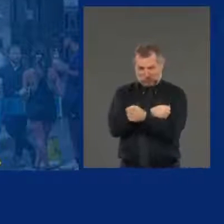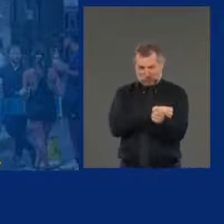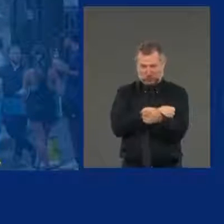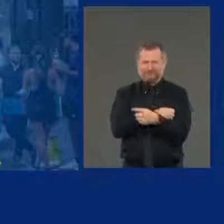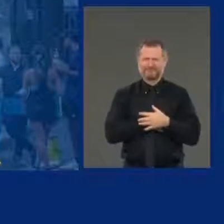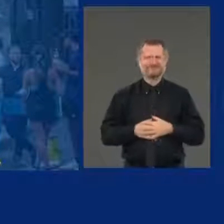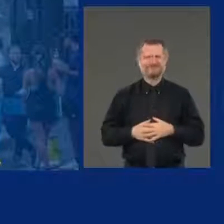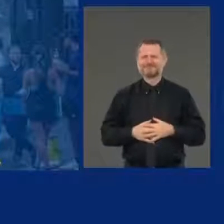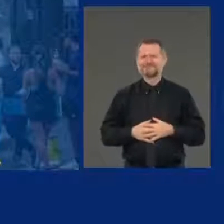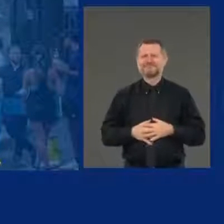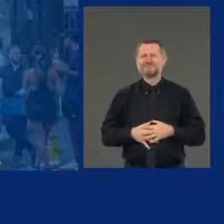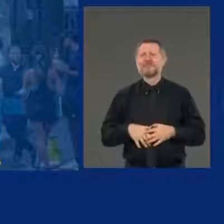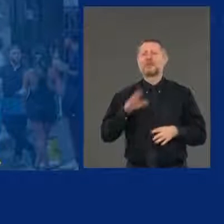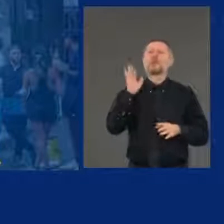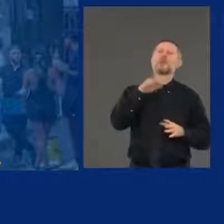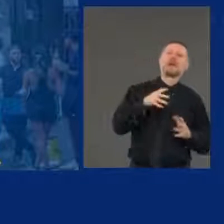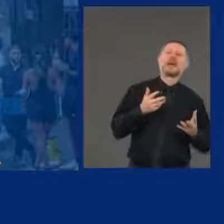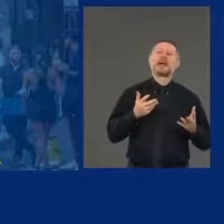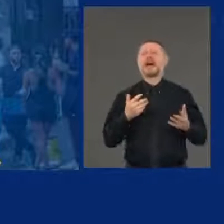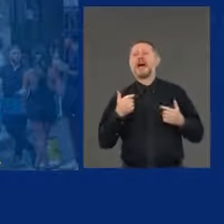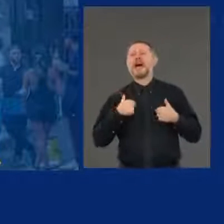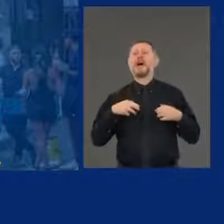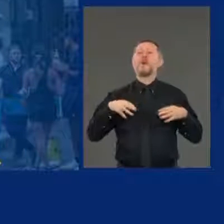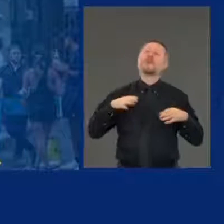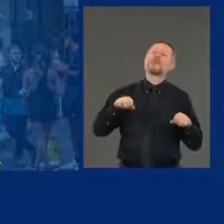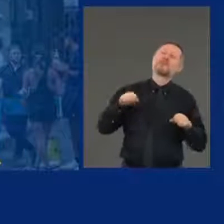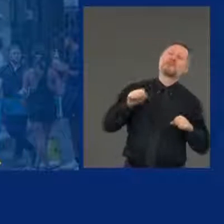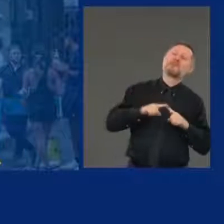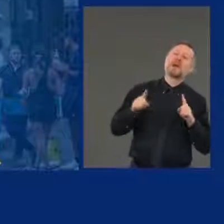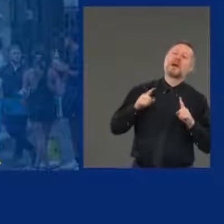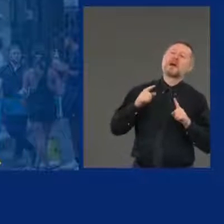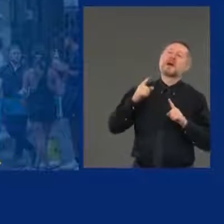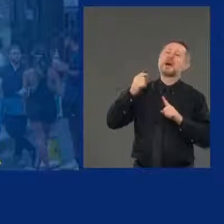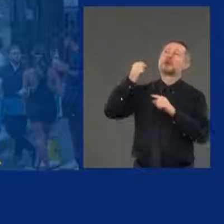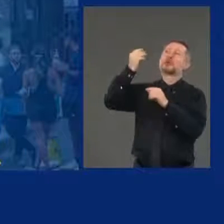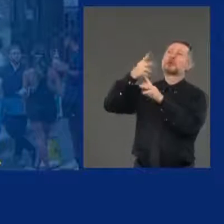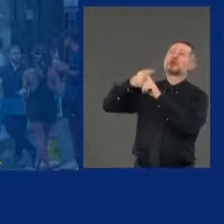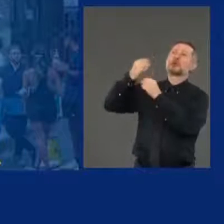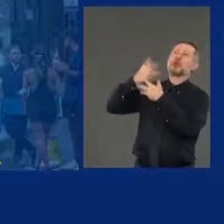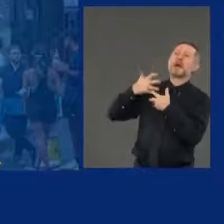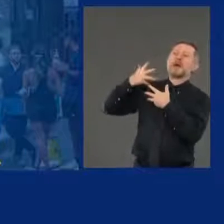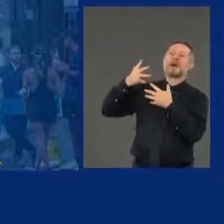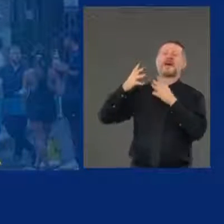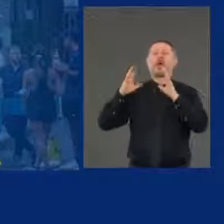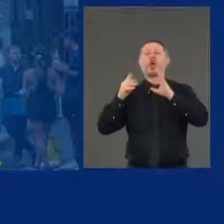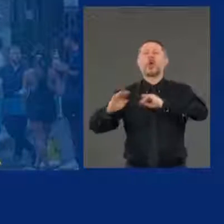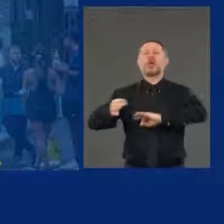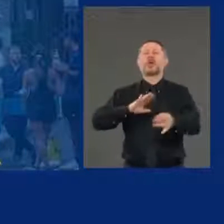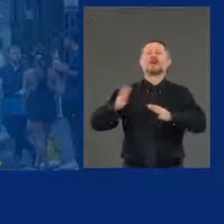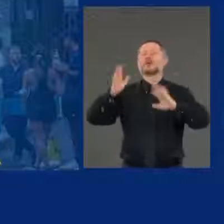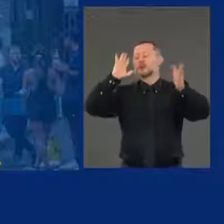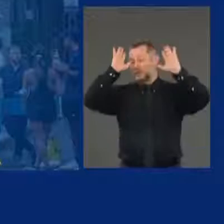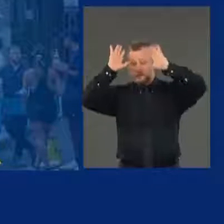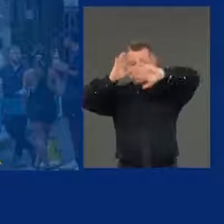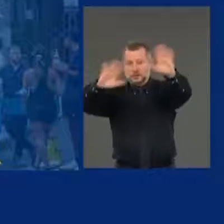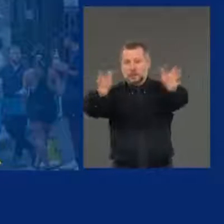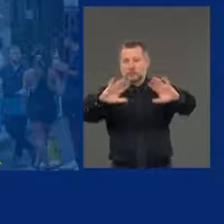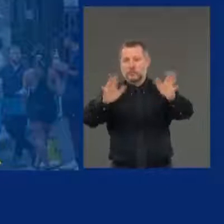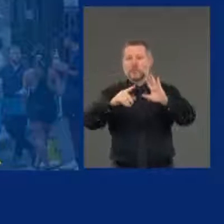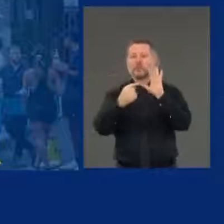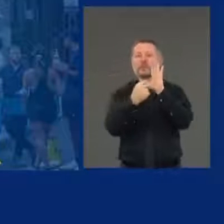Well, my brother said as long as, no, I don't care what your brother said. You violate the law, you can lose